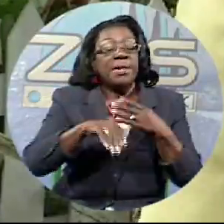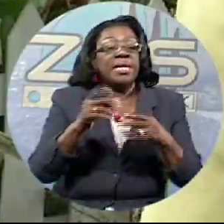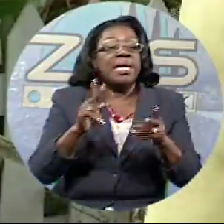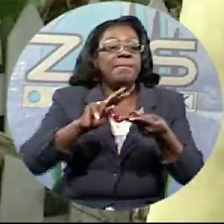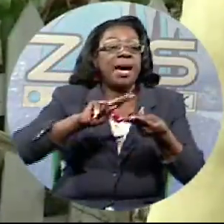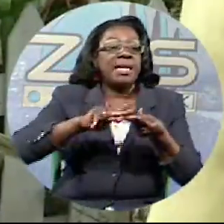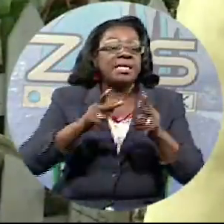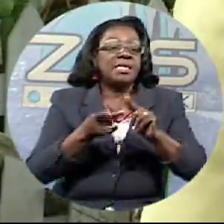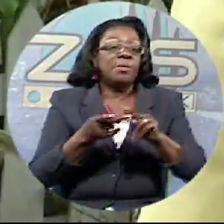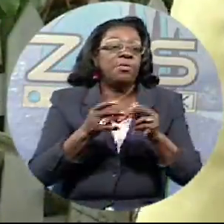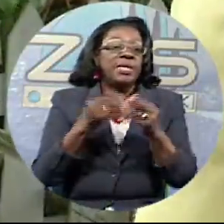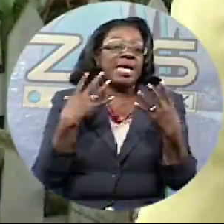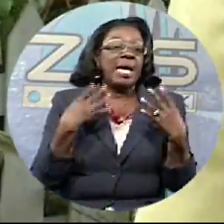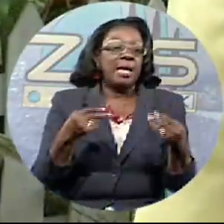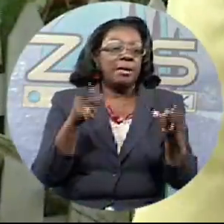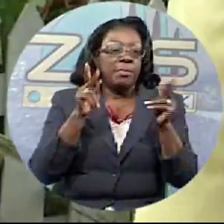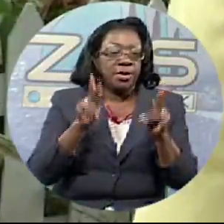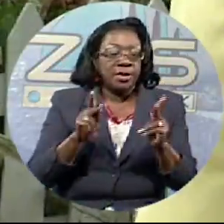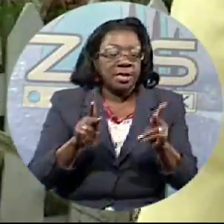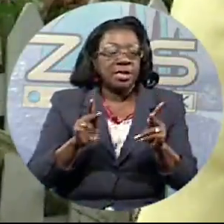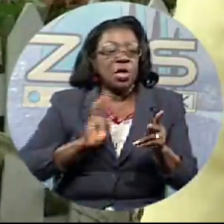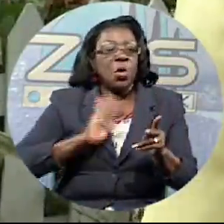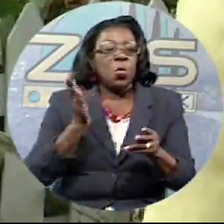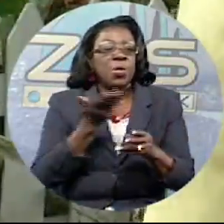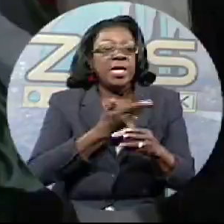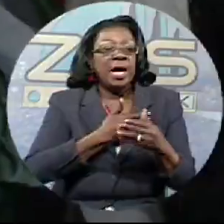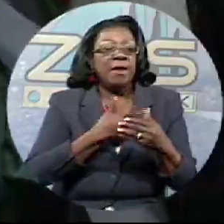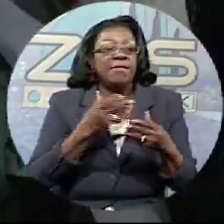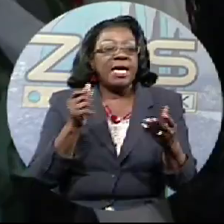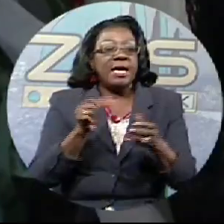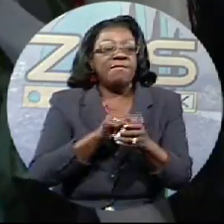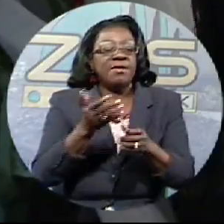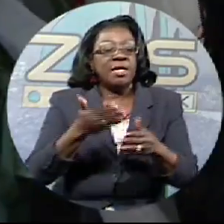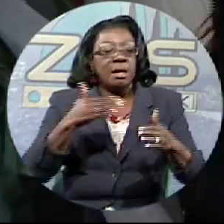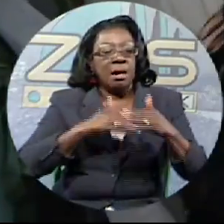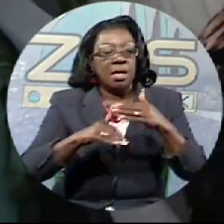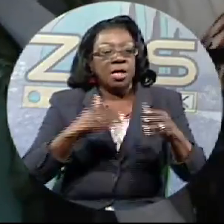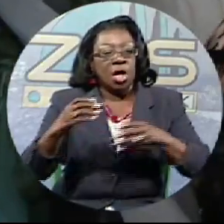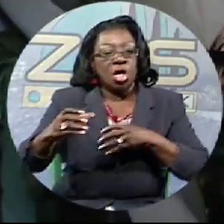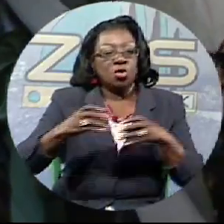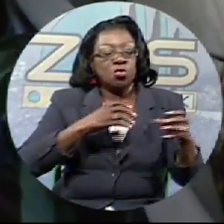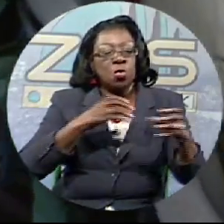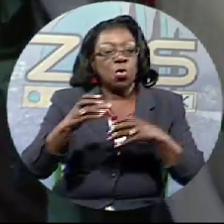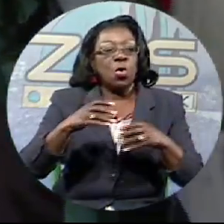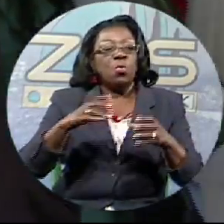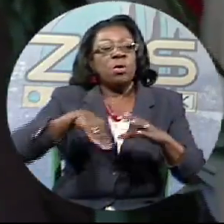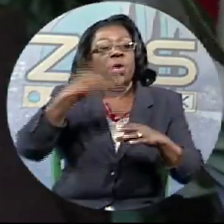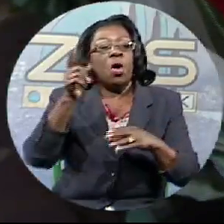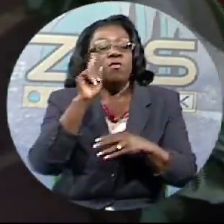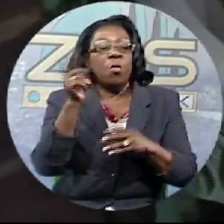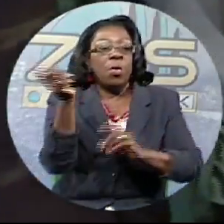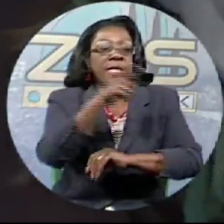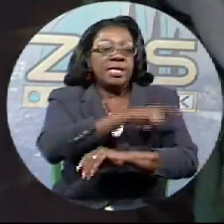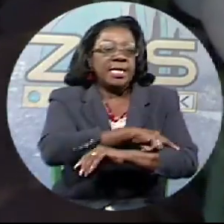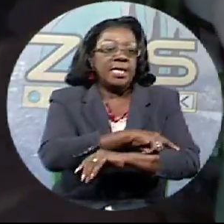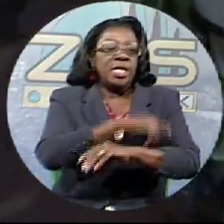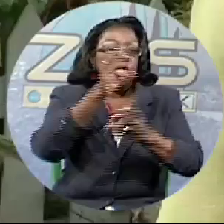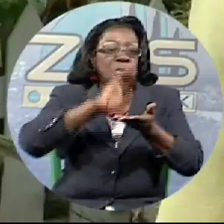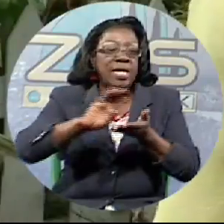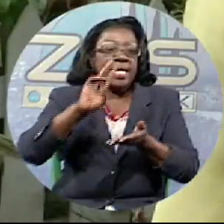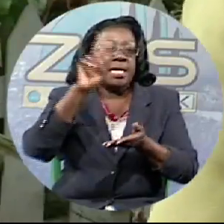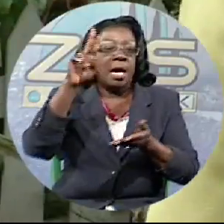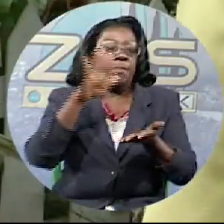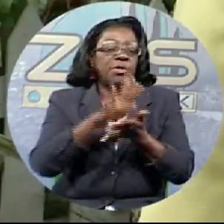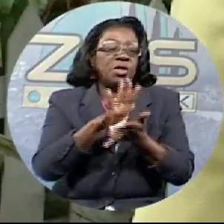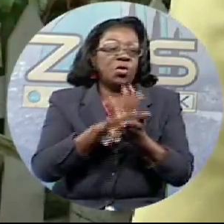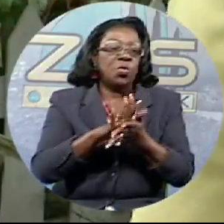health officials, we have everything under control and we're now back to normal. We were only out for one day for fumigation purposes. And teachers